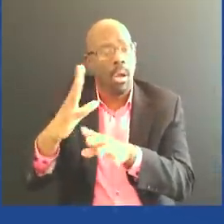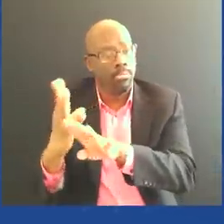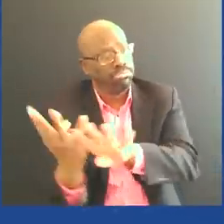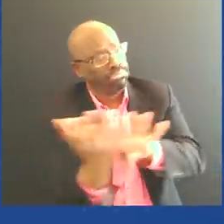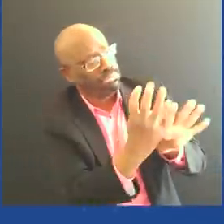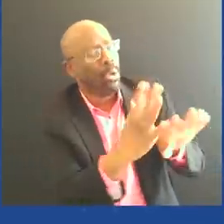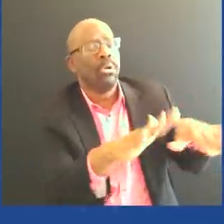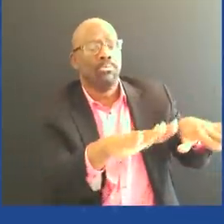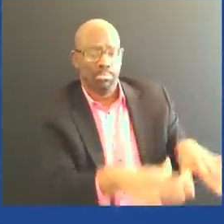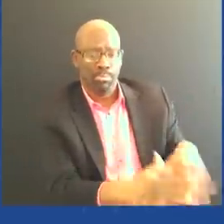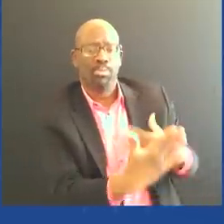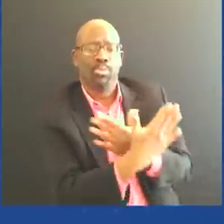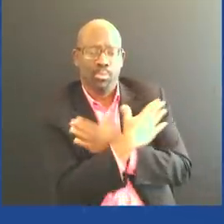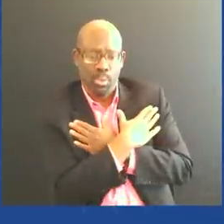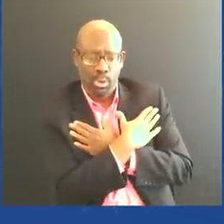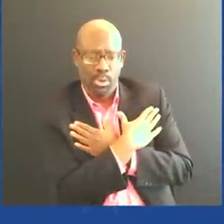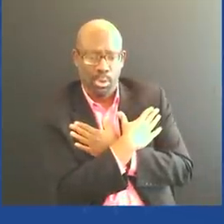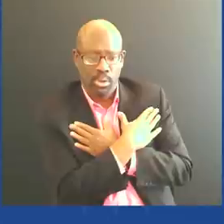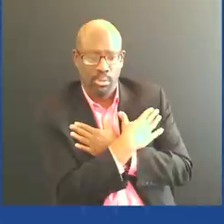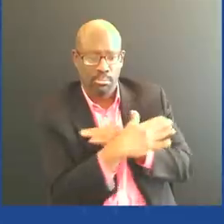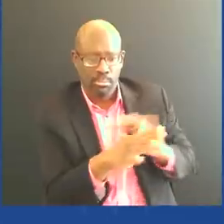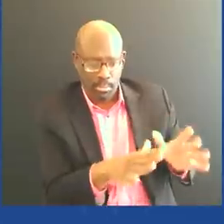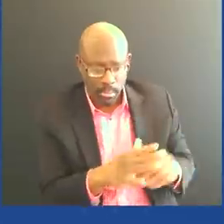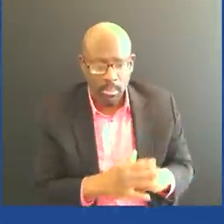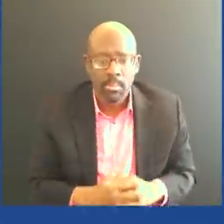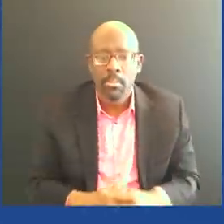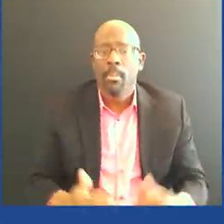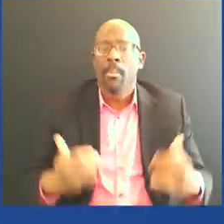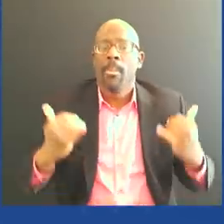Ladies and gentlemen, the Honorable John Carney.